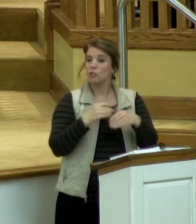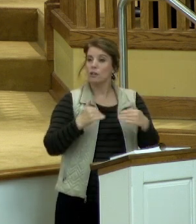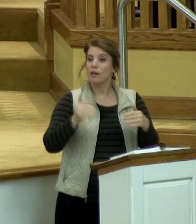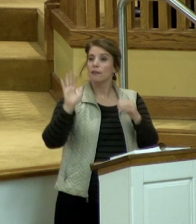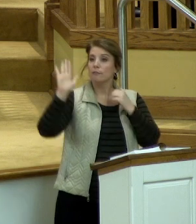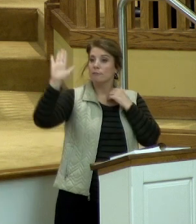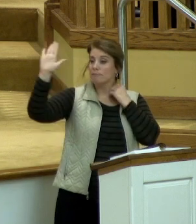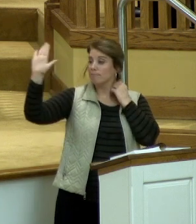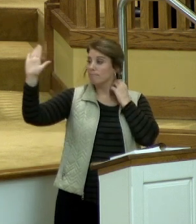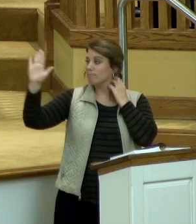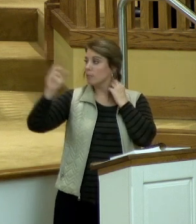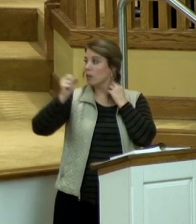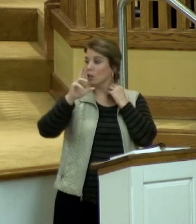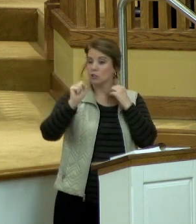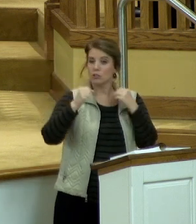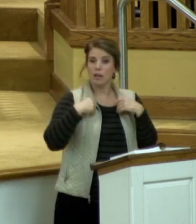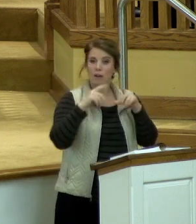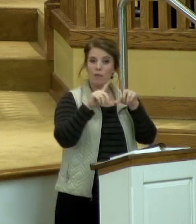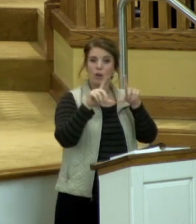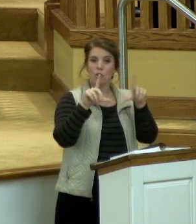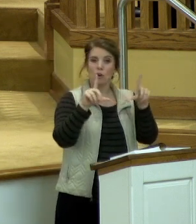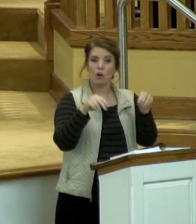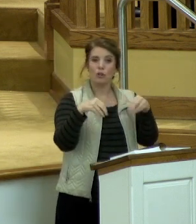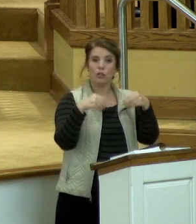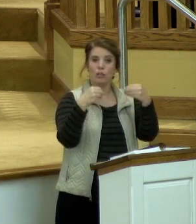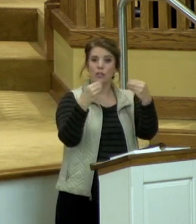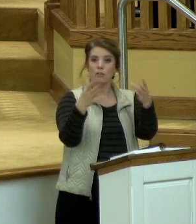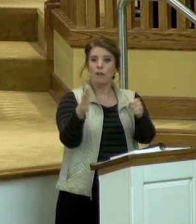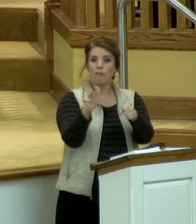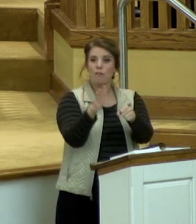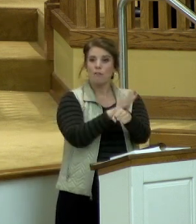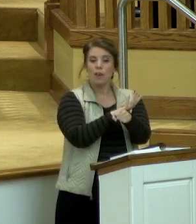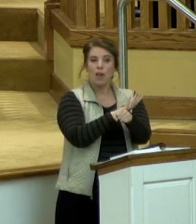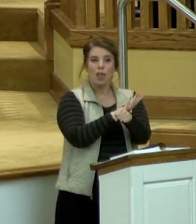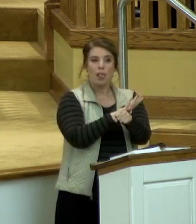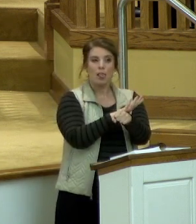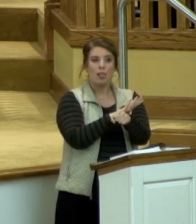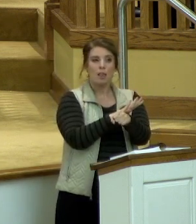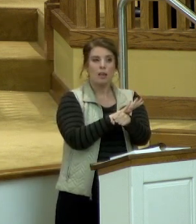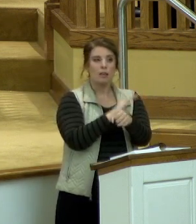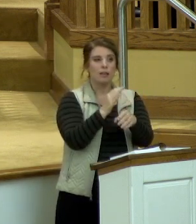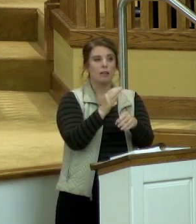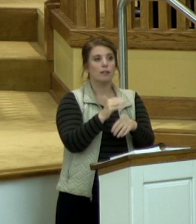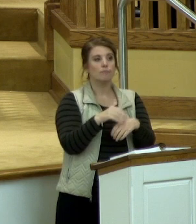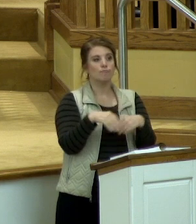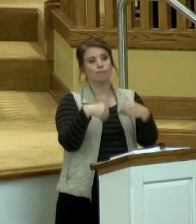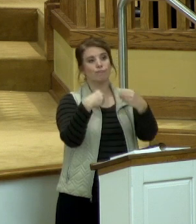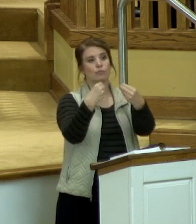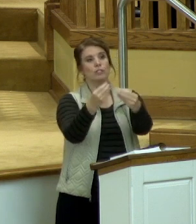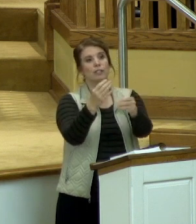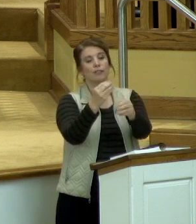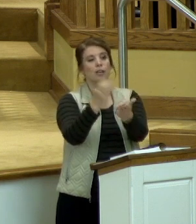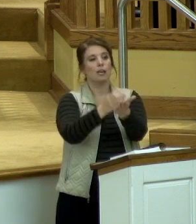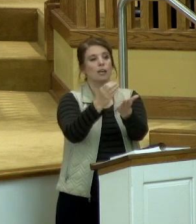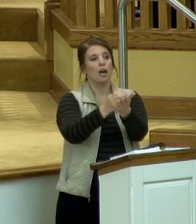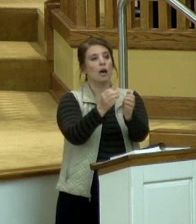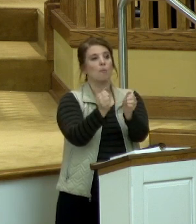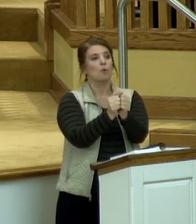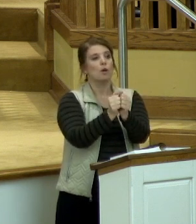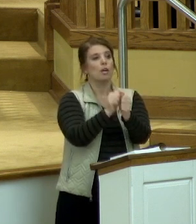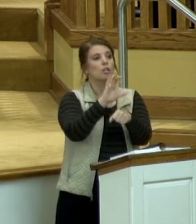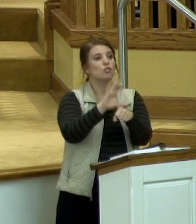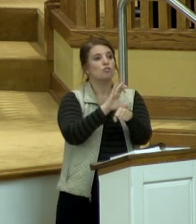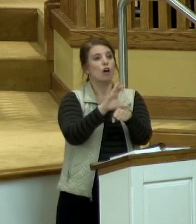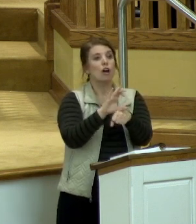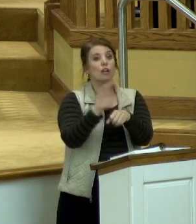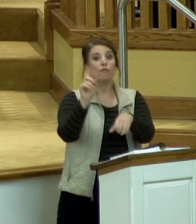and raise your hand. Our ushers have a card they would like to give you that you can fill out and turn in, and we would be able to give you a cup with some chocolates in it. So if you're a